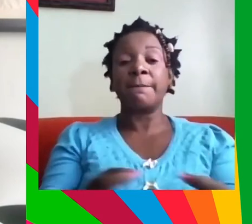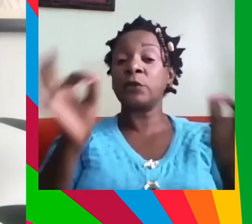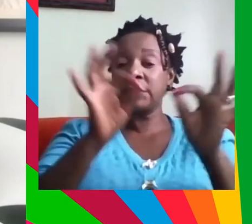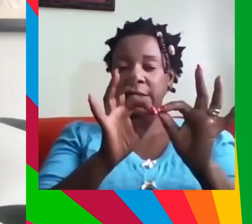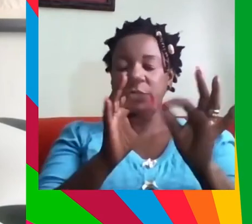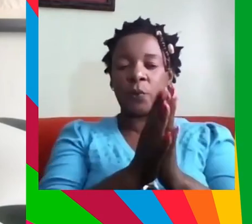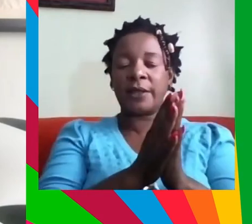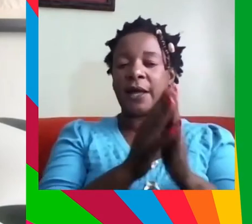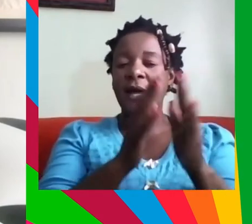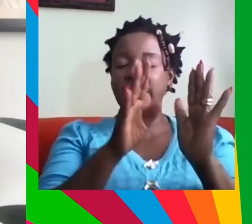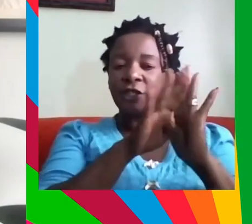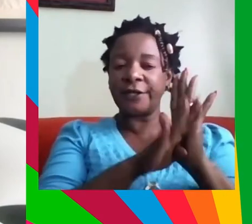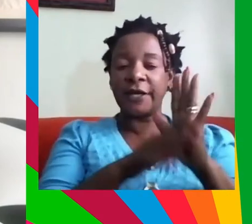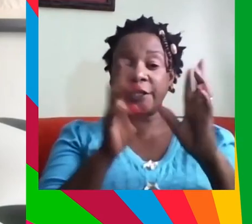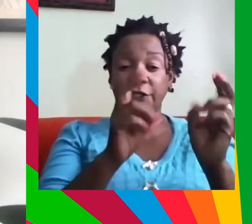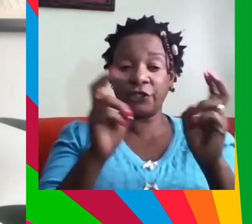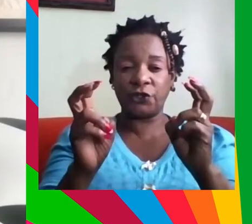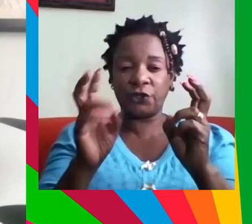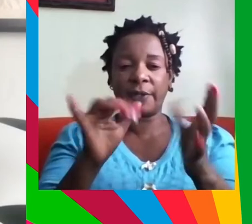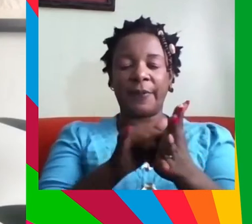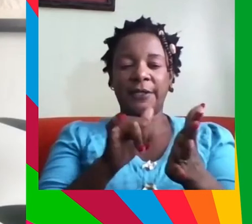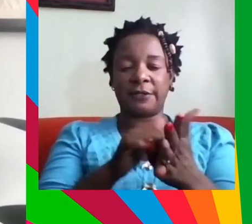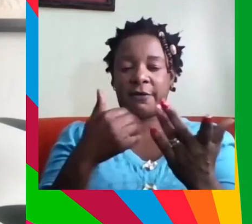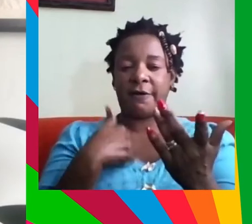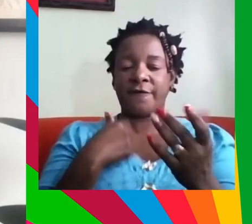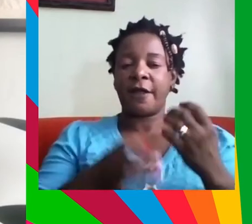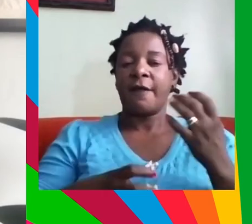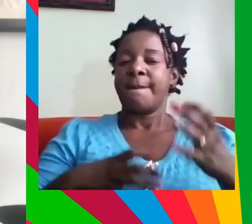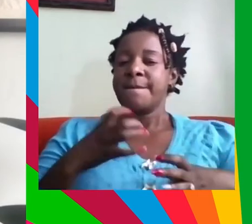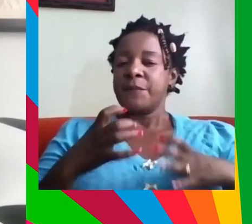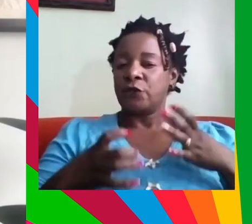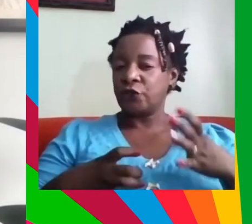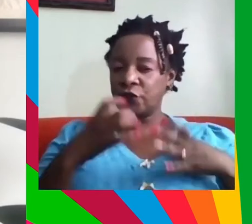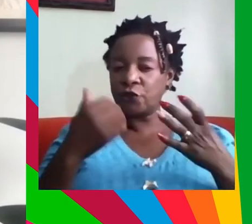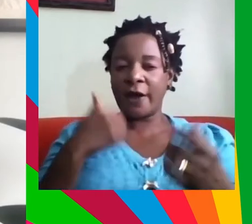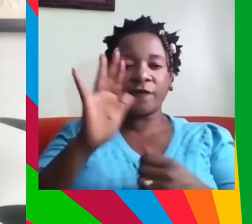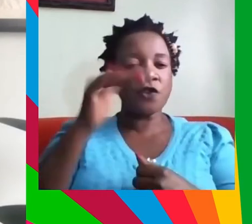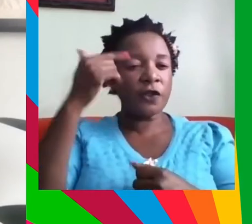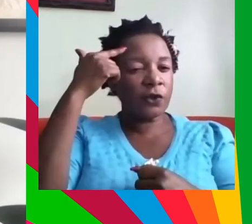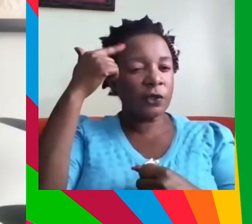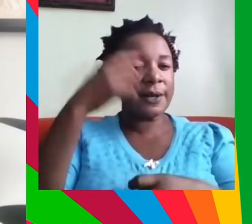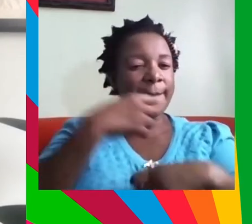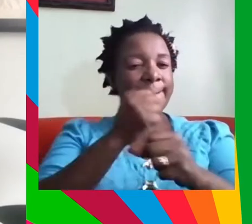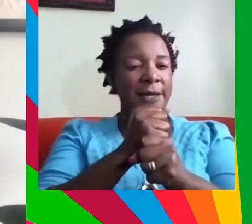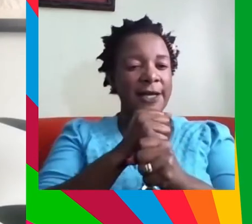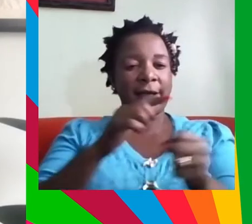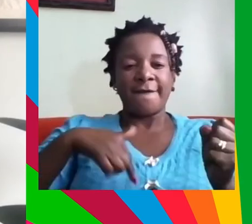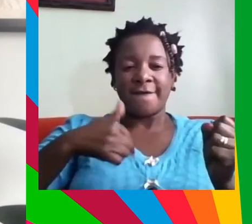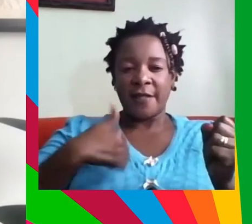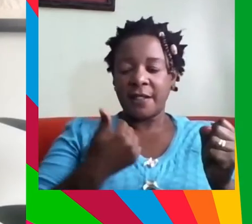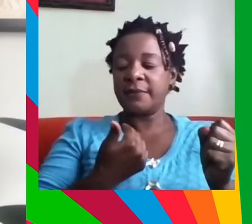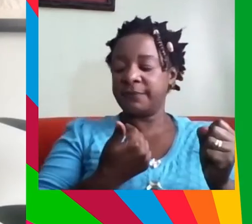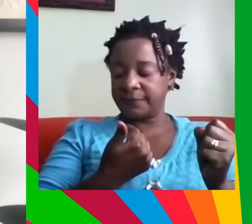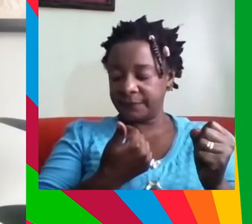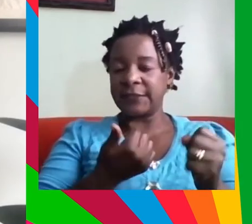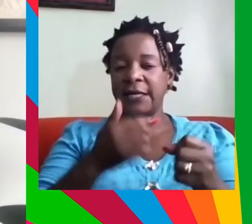issues, in a way that would trigger people's emotions and provoke their thoughts and makes them feel more in relation to